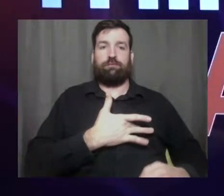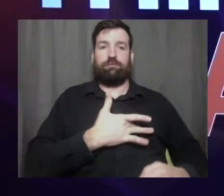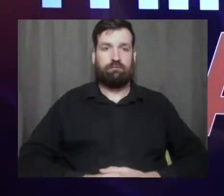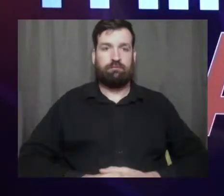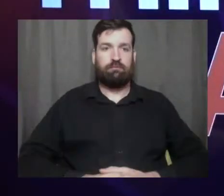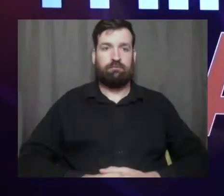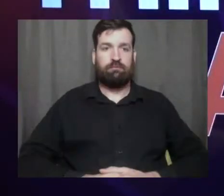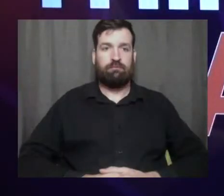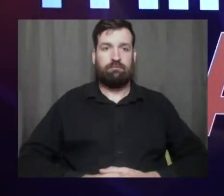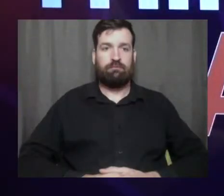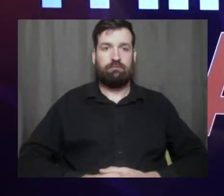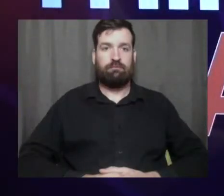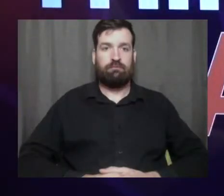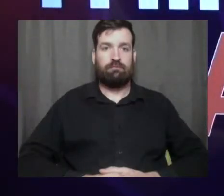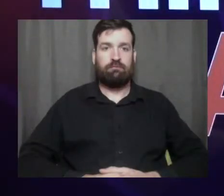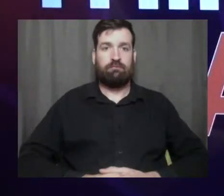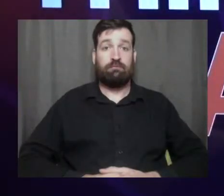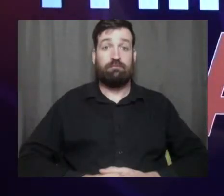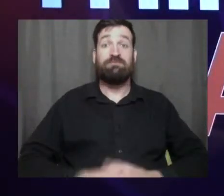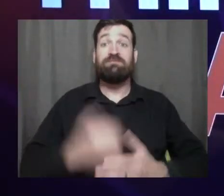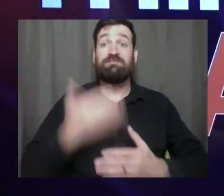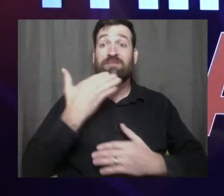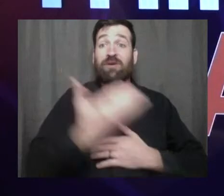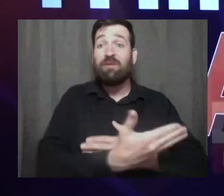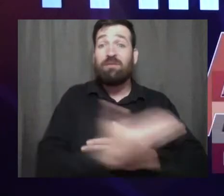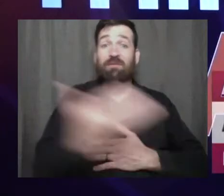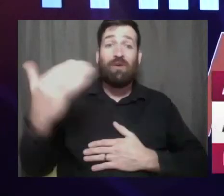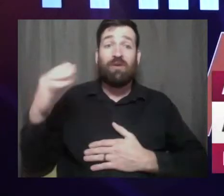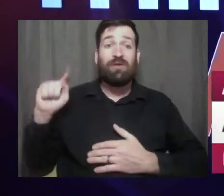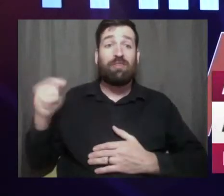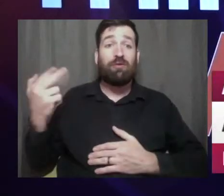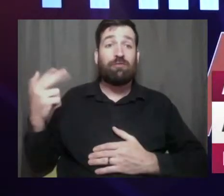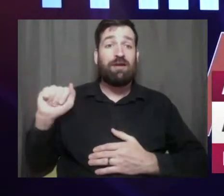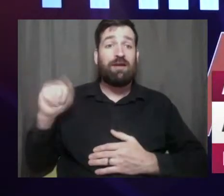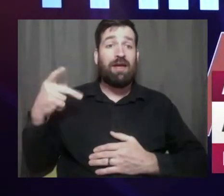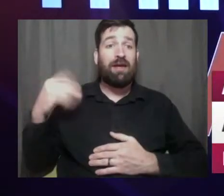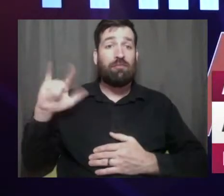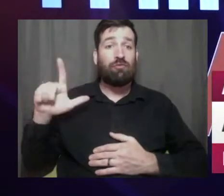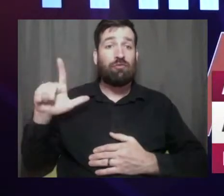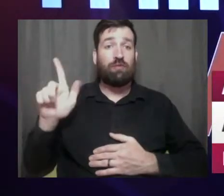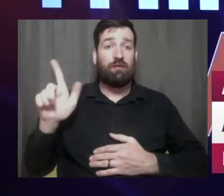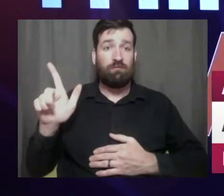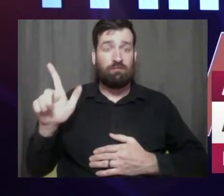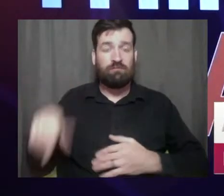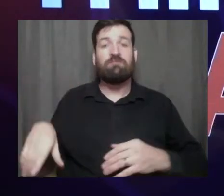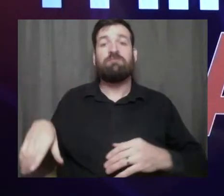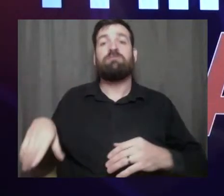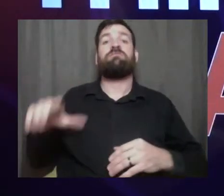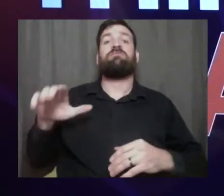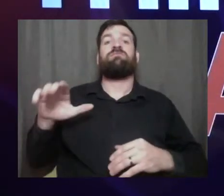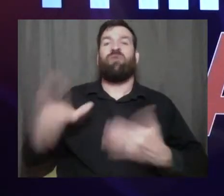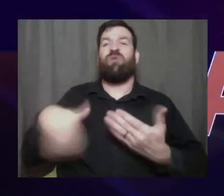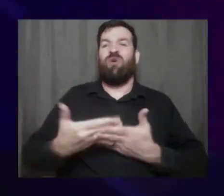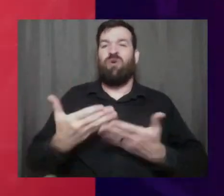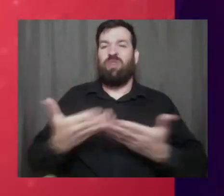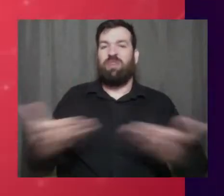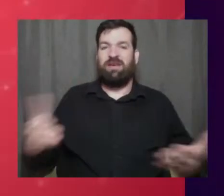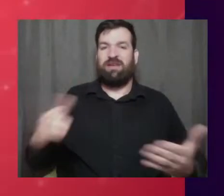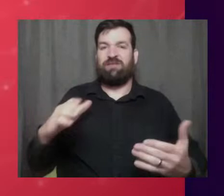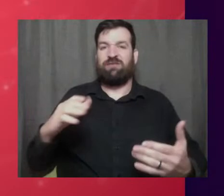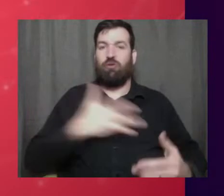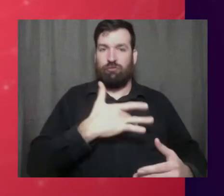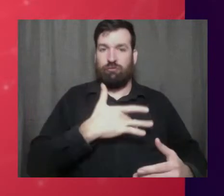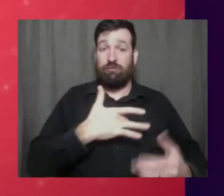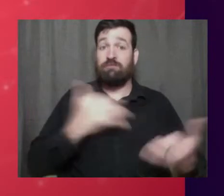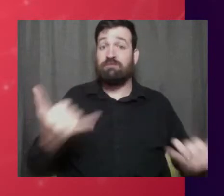Good morning. It is Thursday, April 21st. I'm Alexis Del Cid. Welcome to All Things Heart. Here's what we're talking about today. Fitness